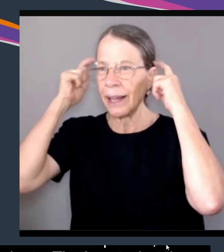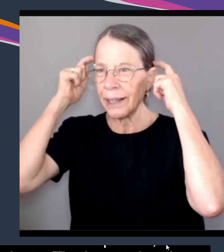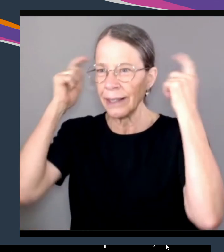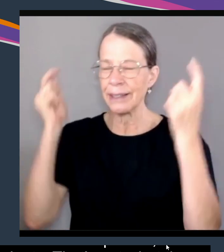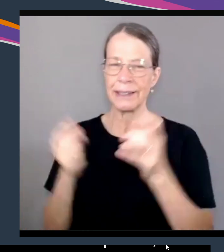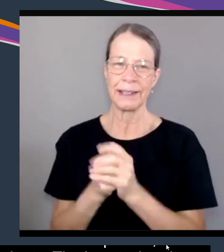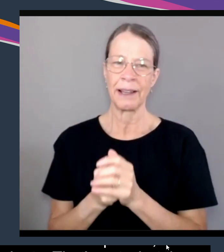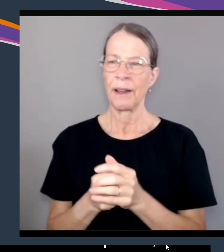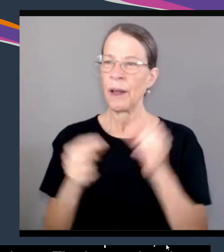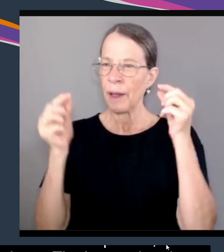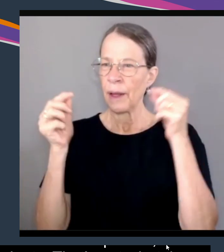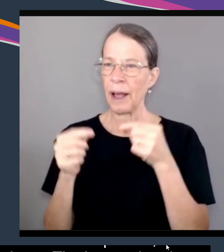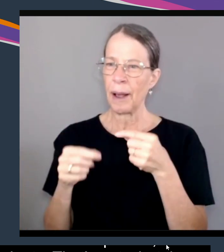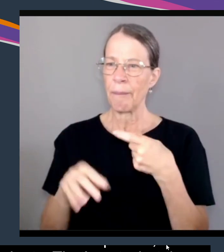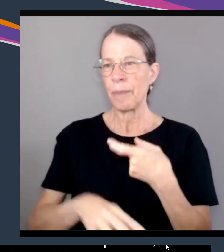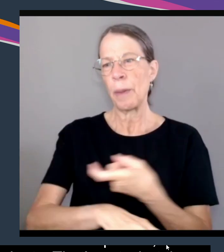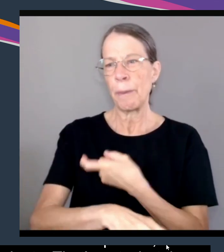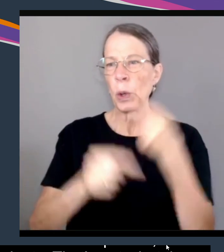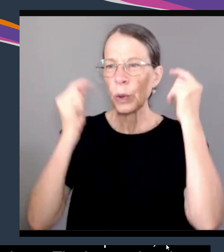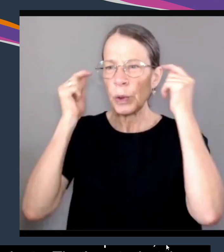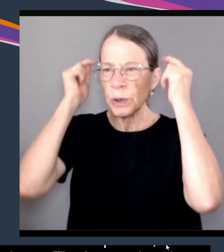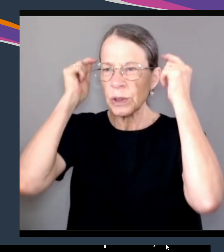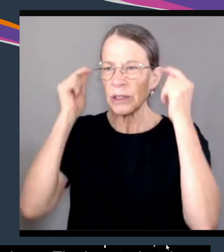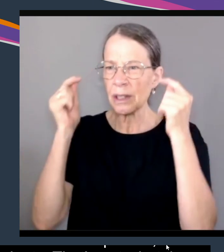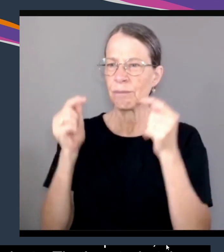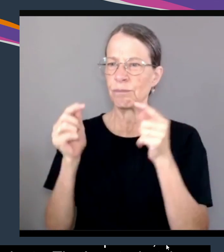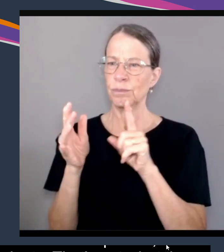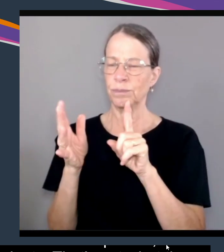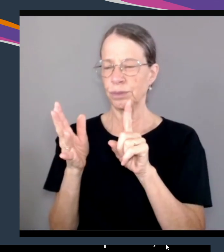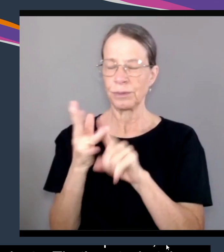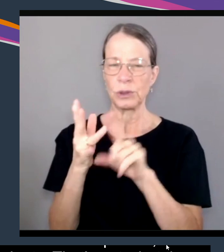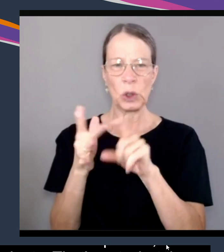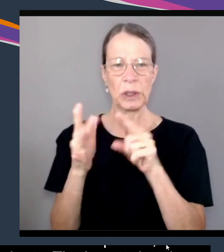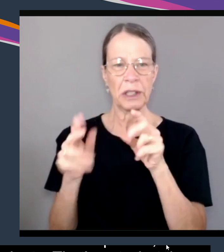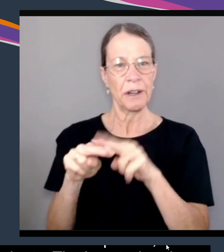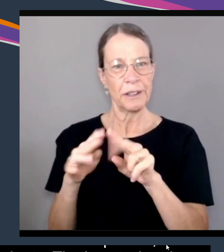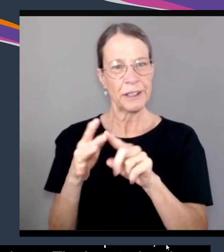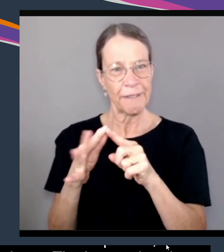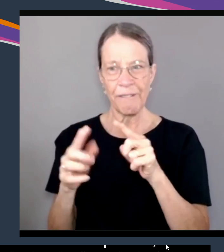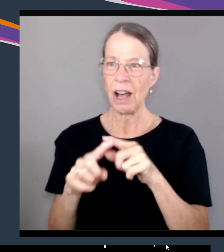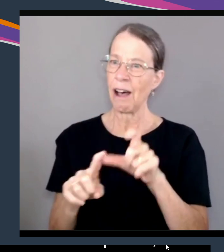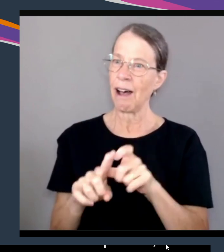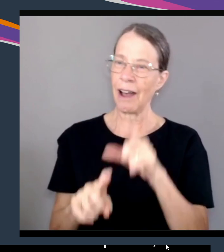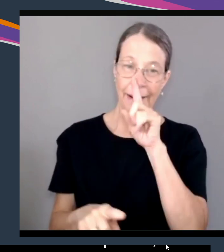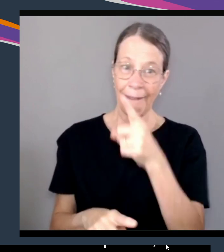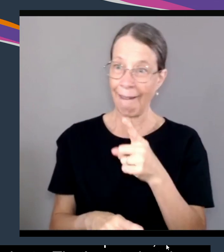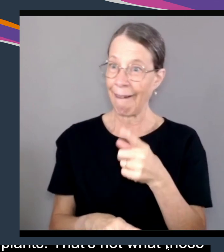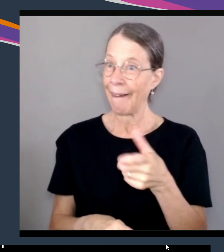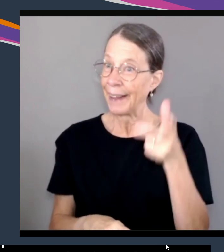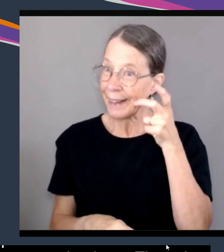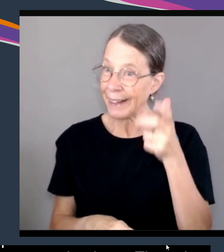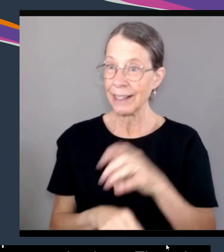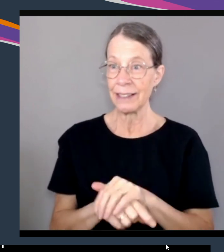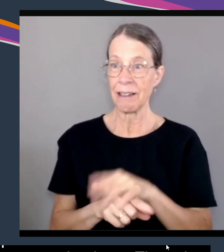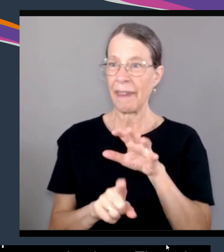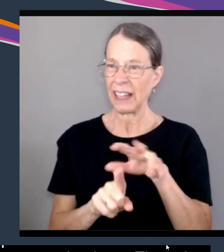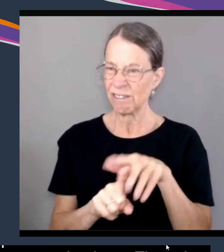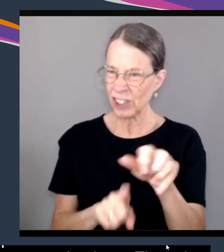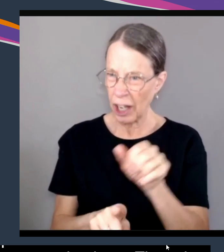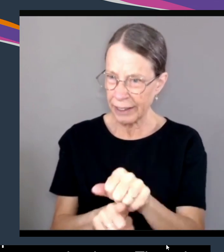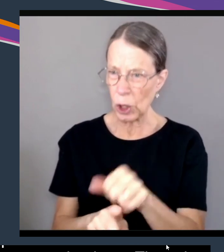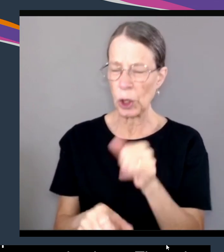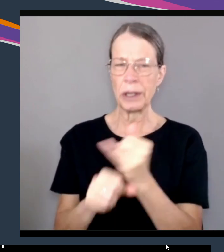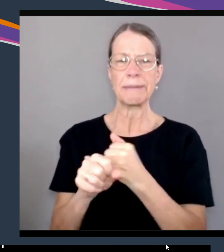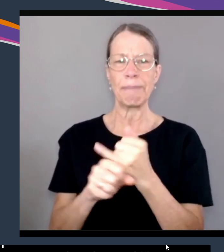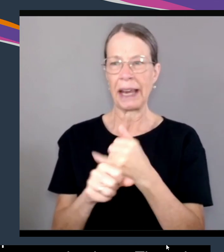bones is ossified and I can't hear. So they give me that medical diagnosis. And what they do is they fix